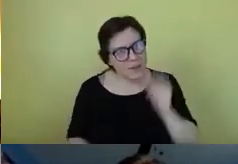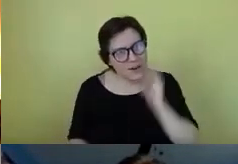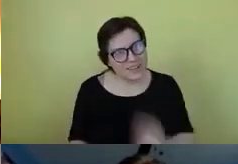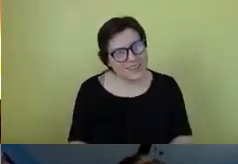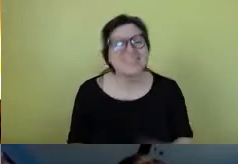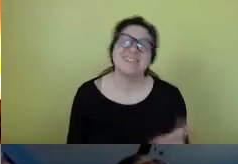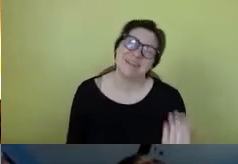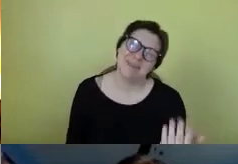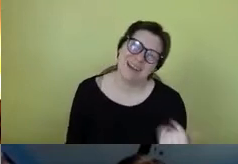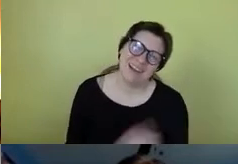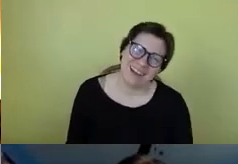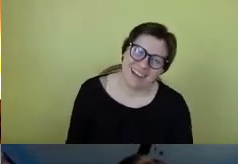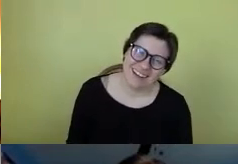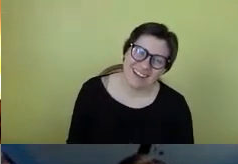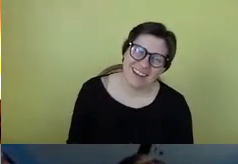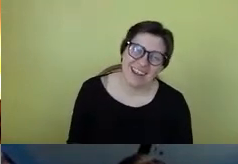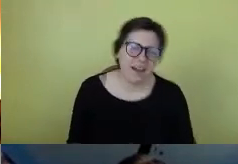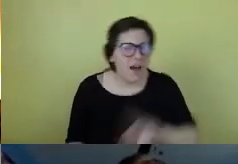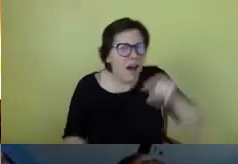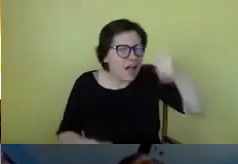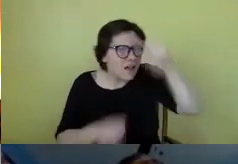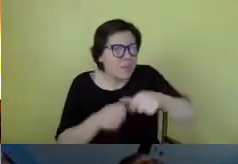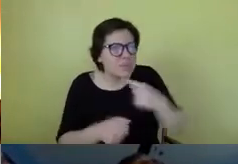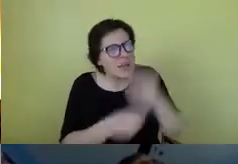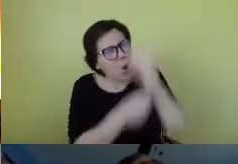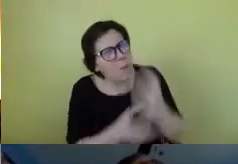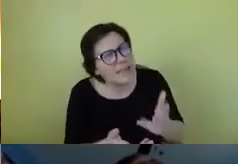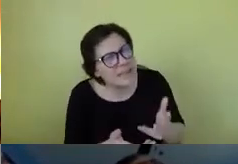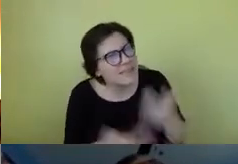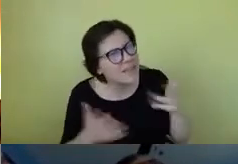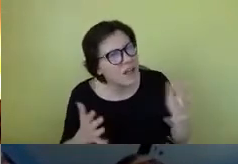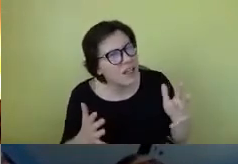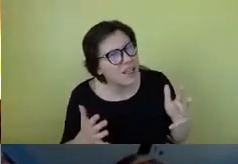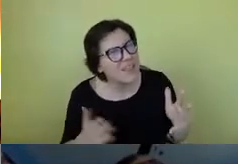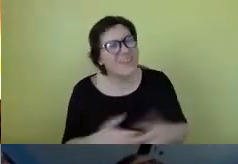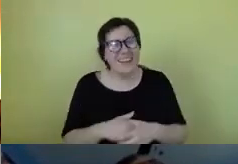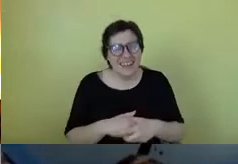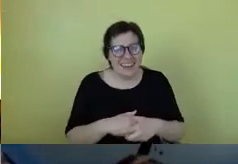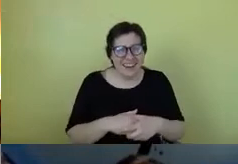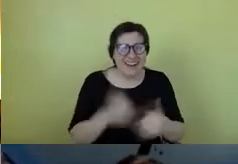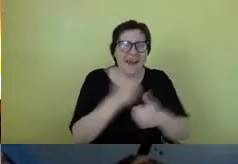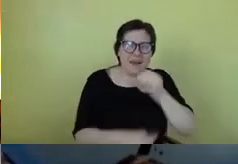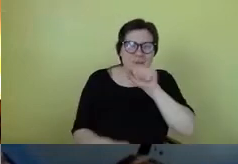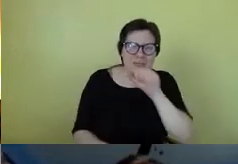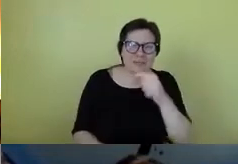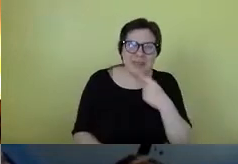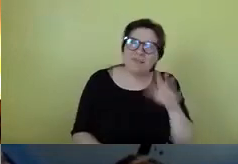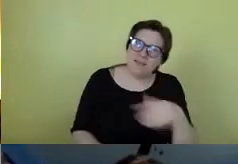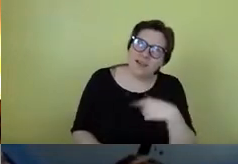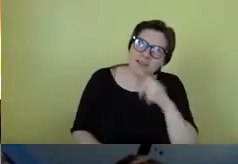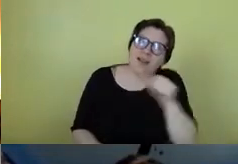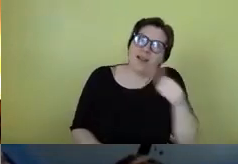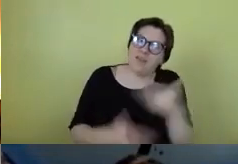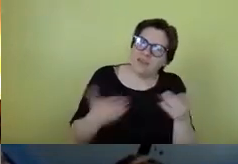Rob. You said obedience. That's all I remember you saying that day. Yeah, well, I said other things, but I'm glad you didn't repeat them. I don't have no idea what you're talking